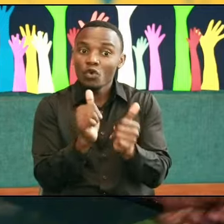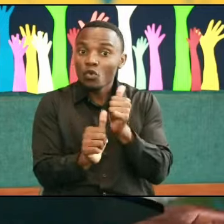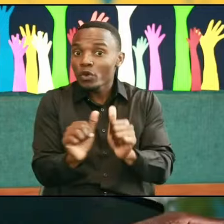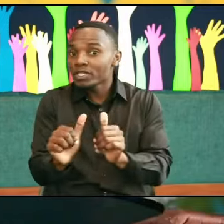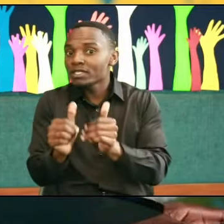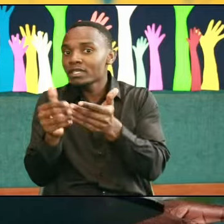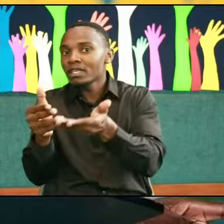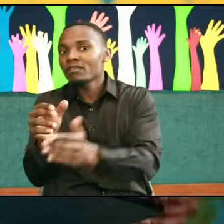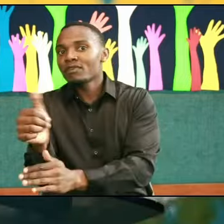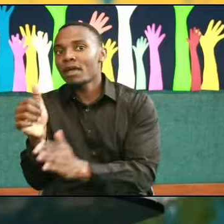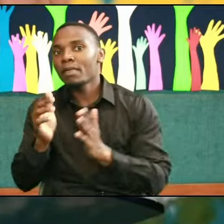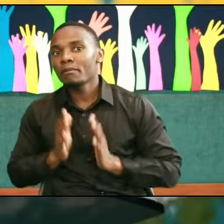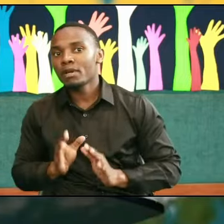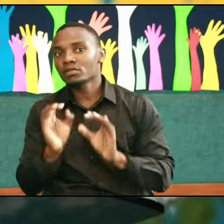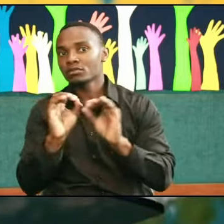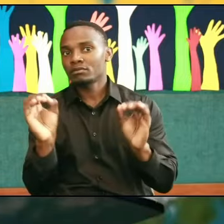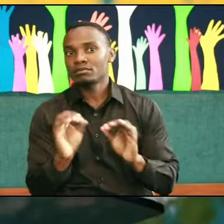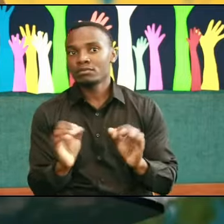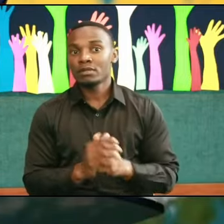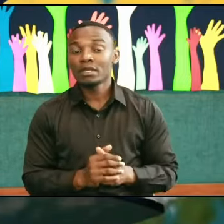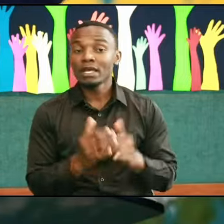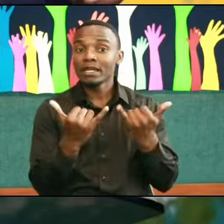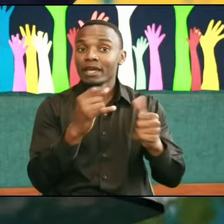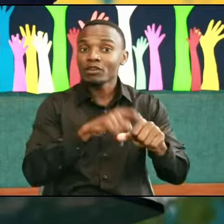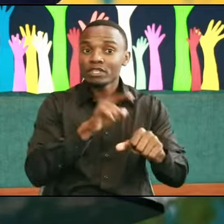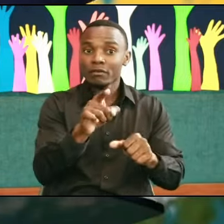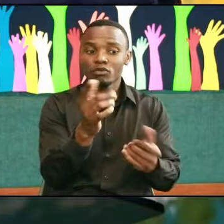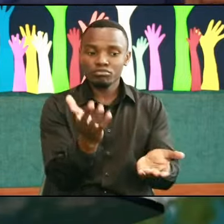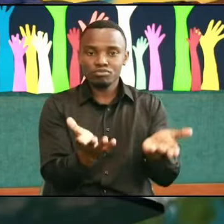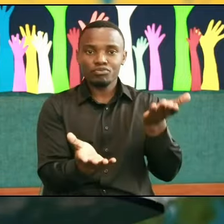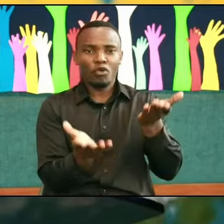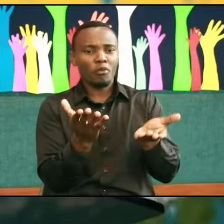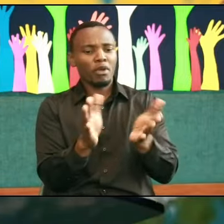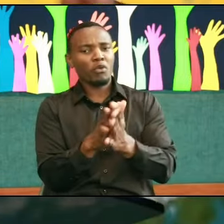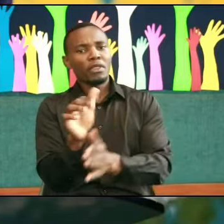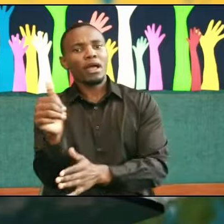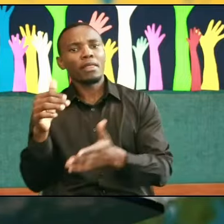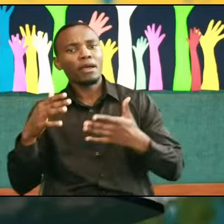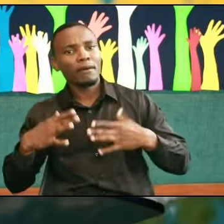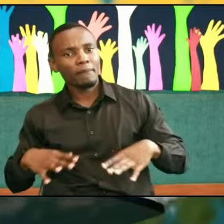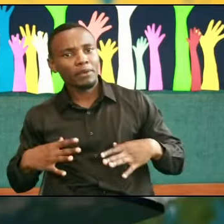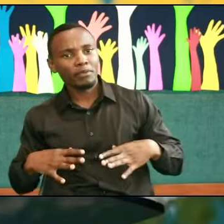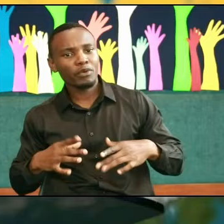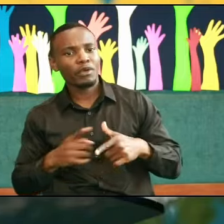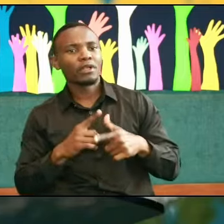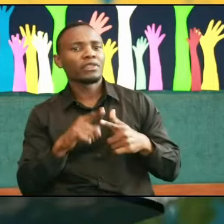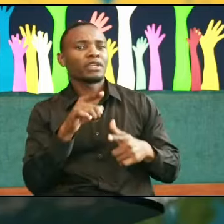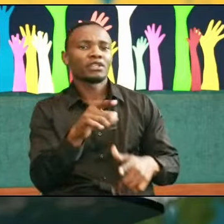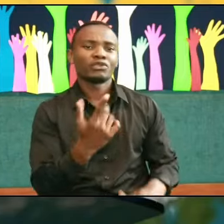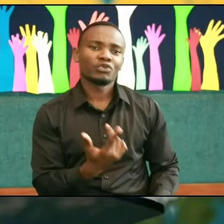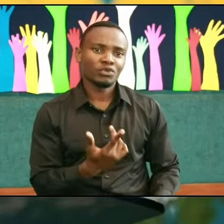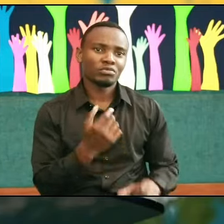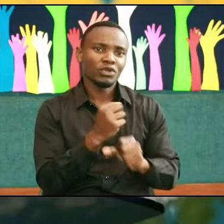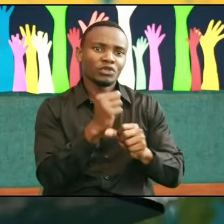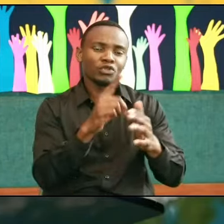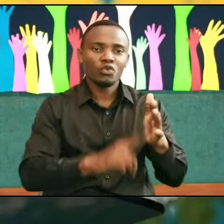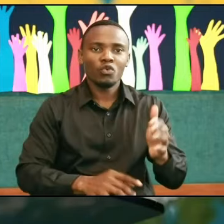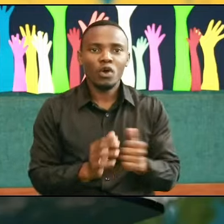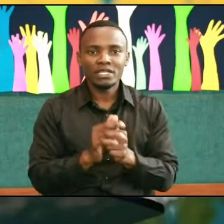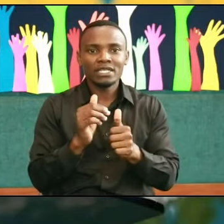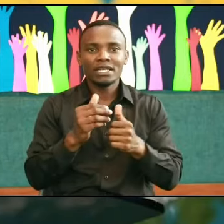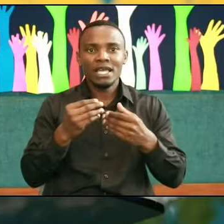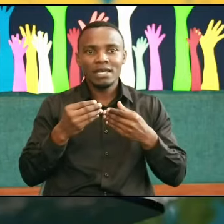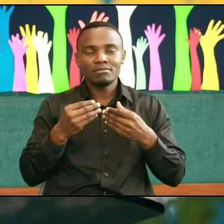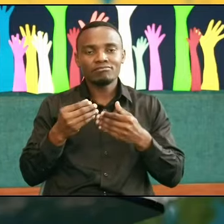any other person. So when you compare yourself with another person, you deprive us as the